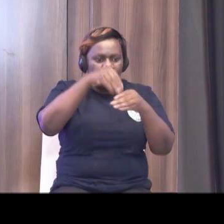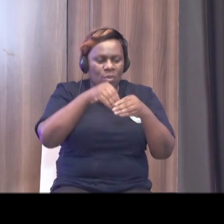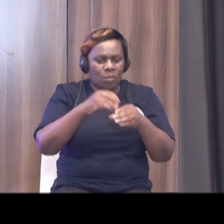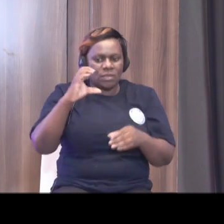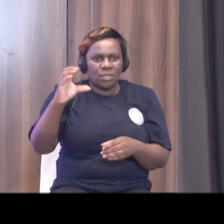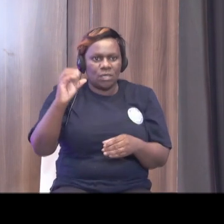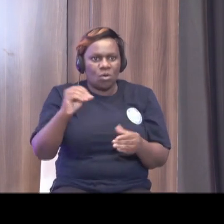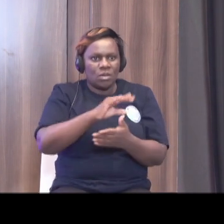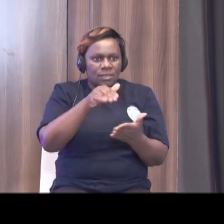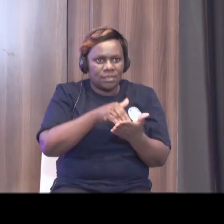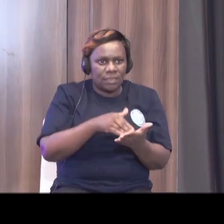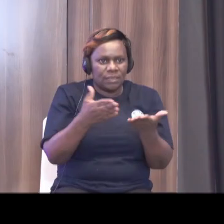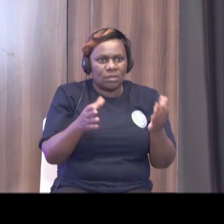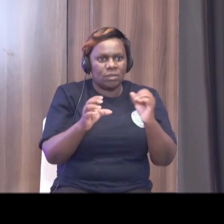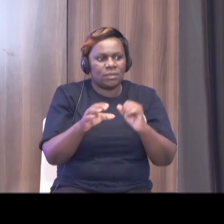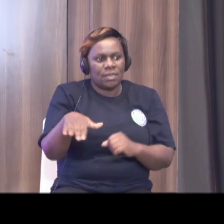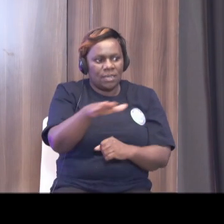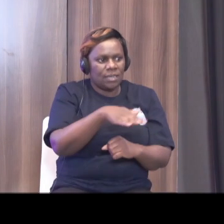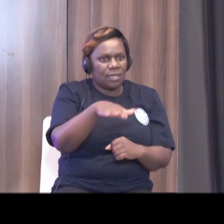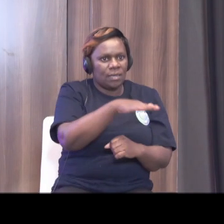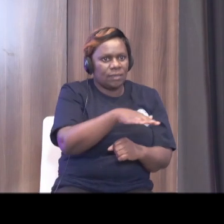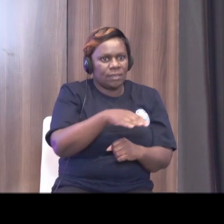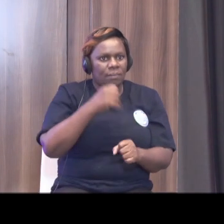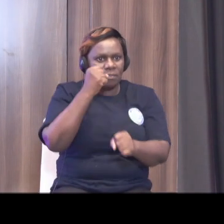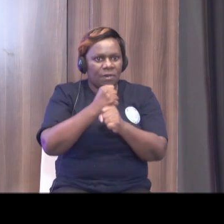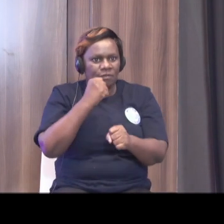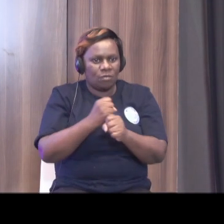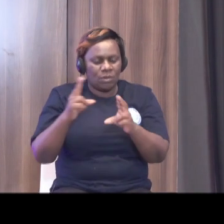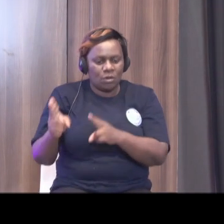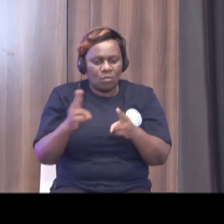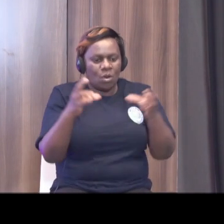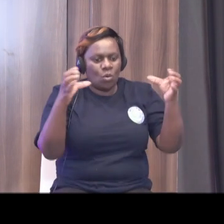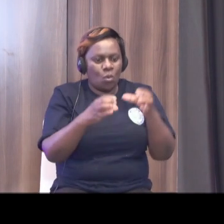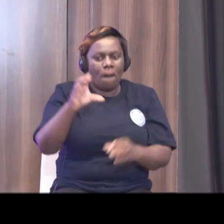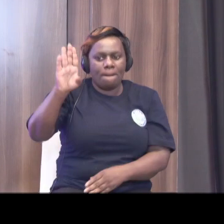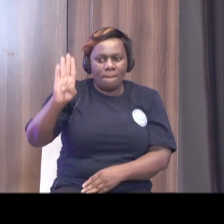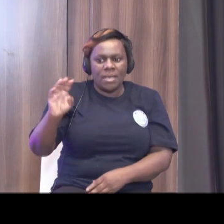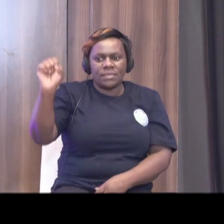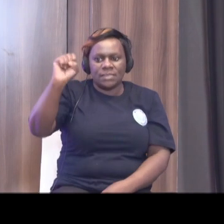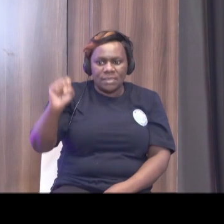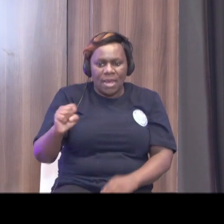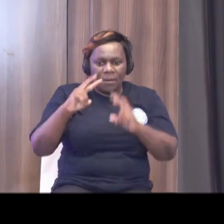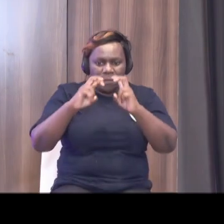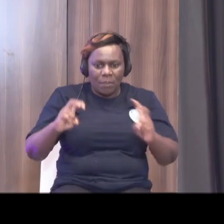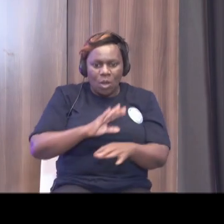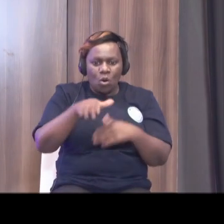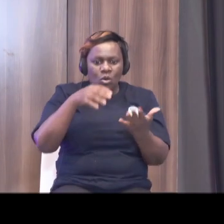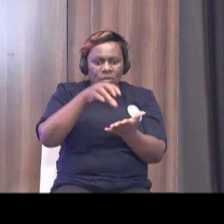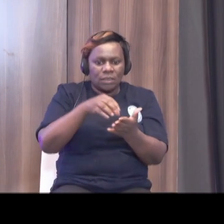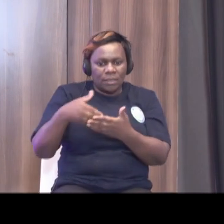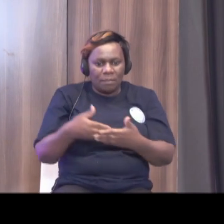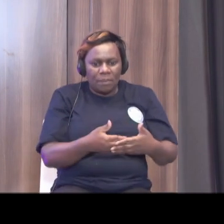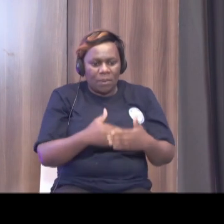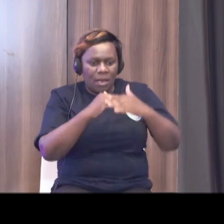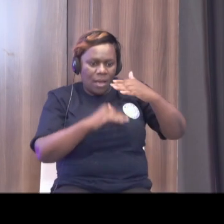clinical centers in those catchment areas that were performing routine group B strep screening. The cases were all infants less than